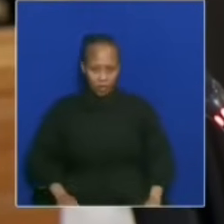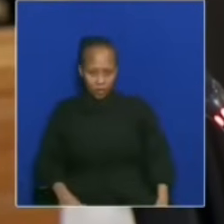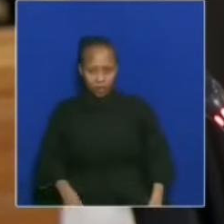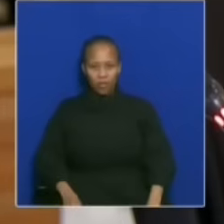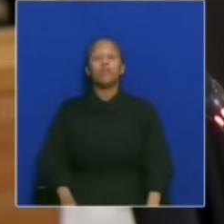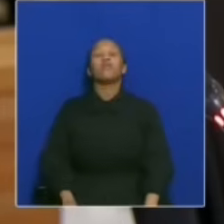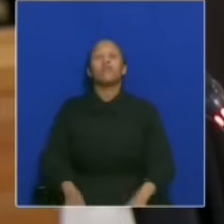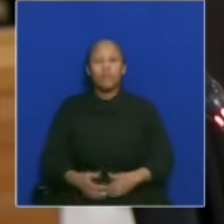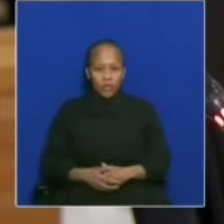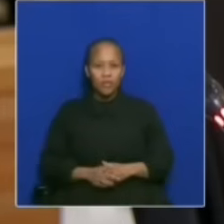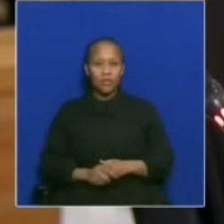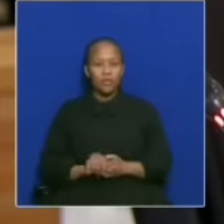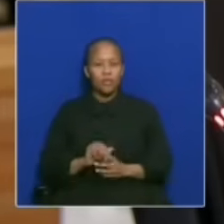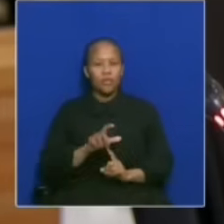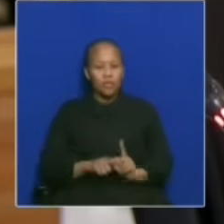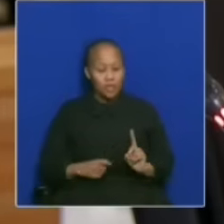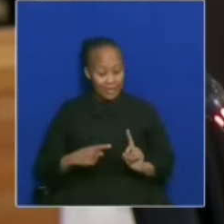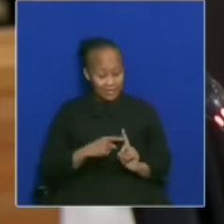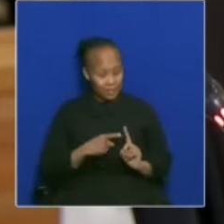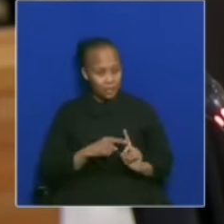next appear